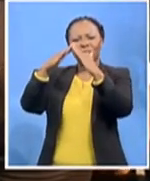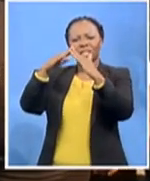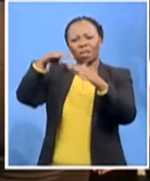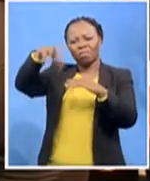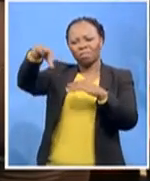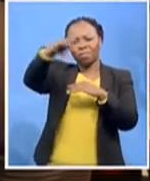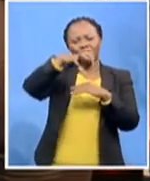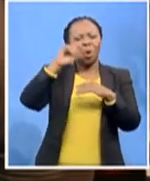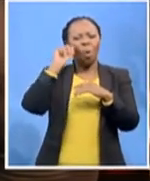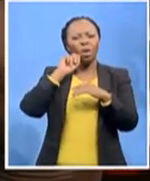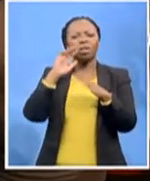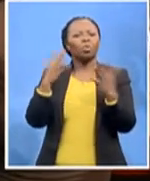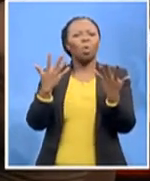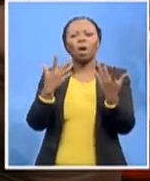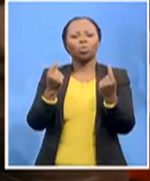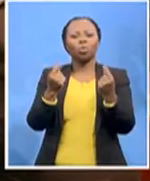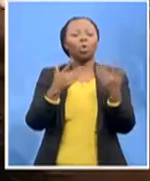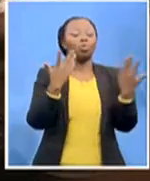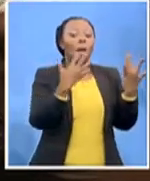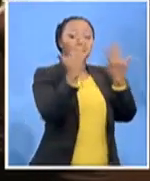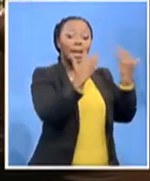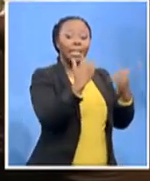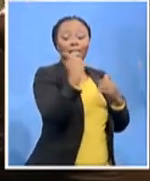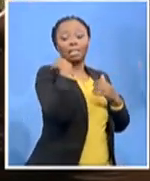presented on Thursday, it is zooming in to ensure